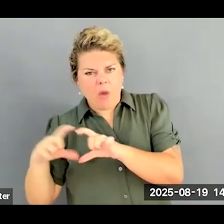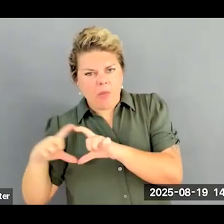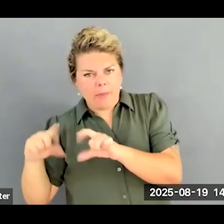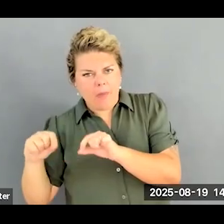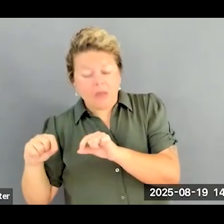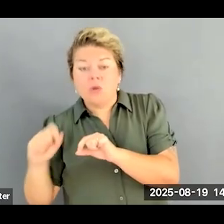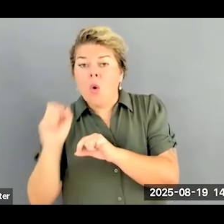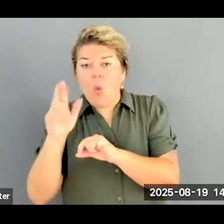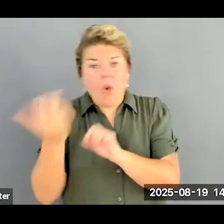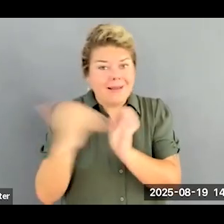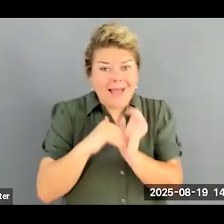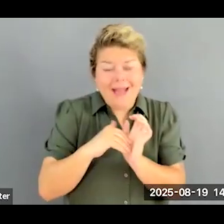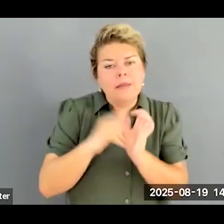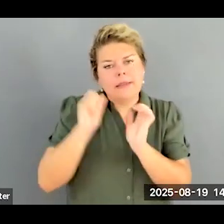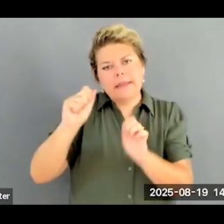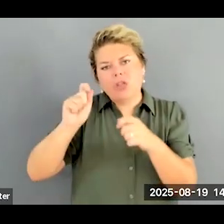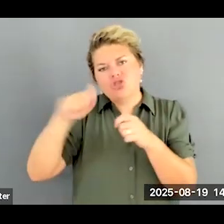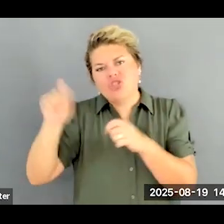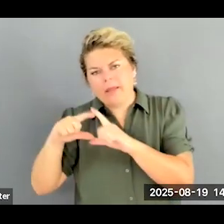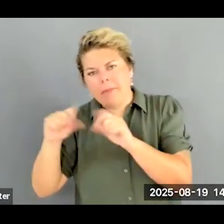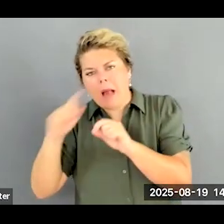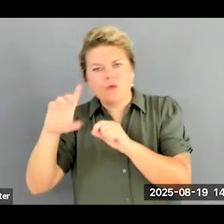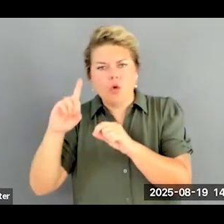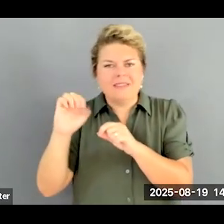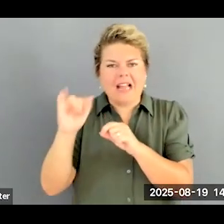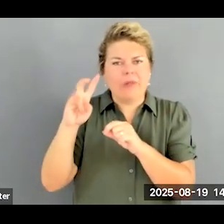box, or again, mark it as decorative as necessary.